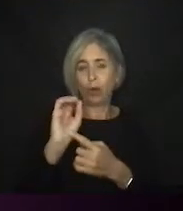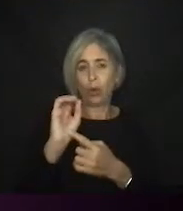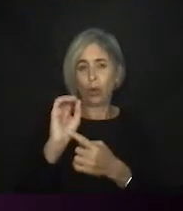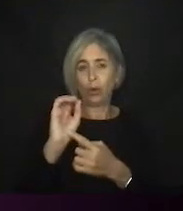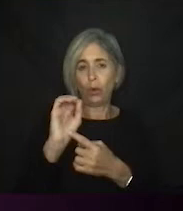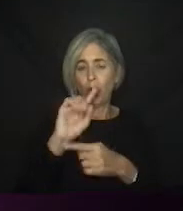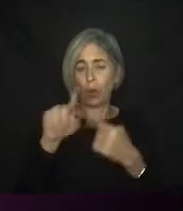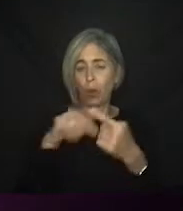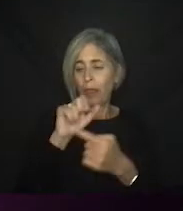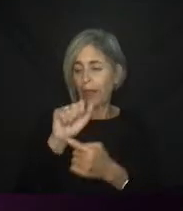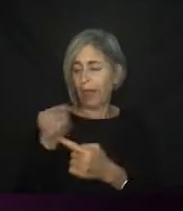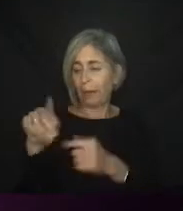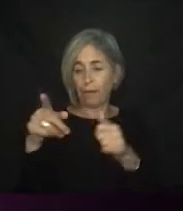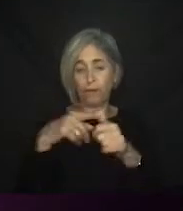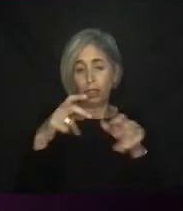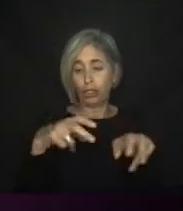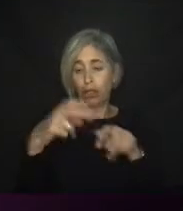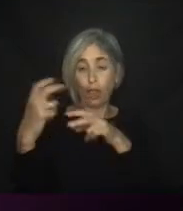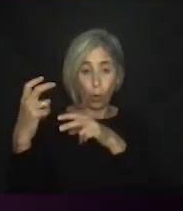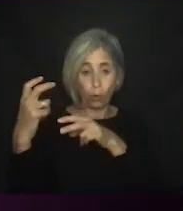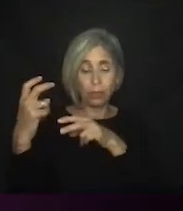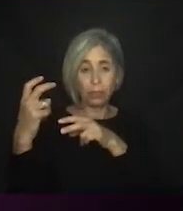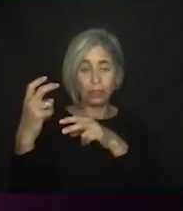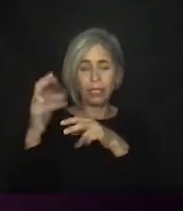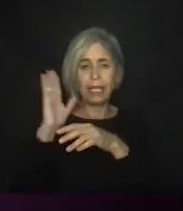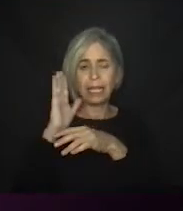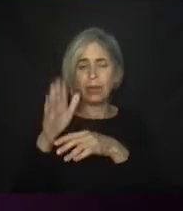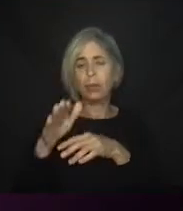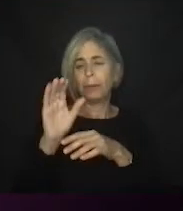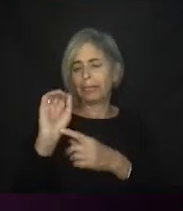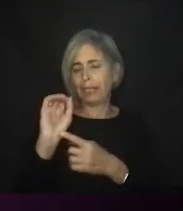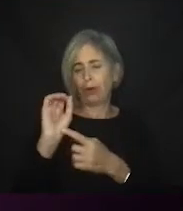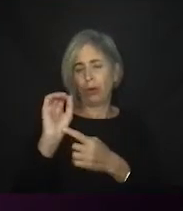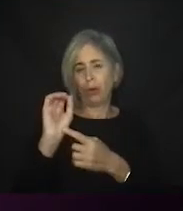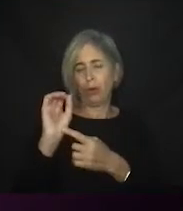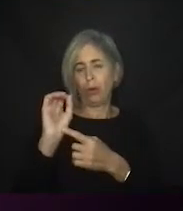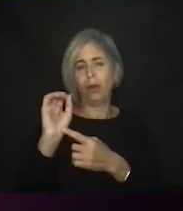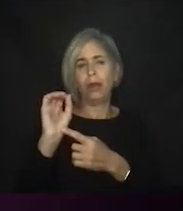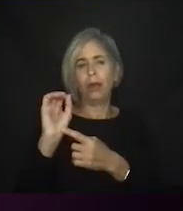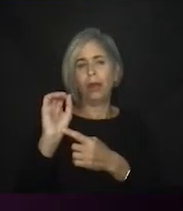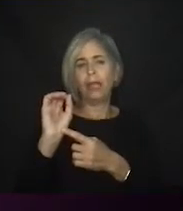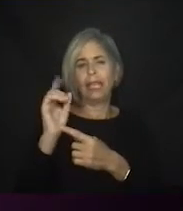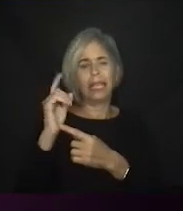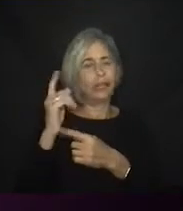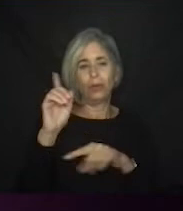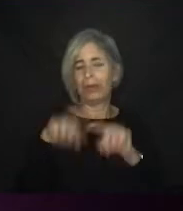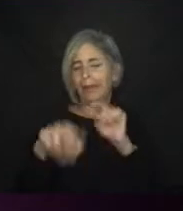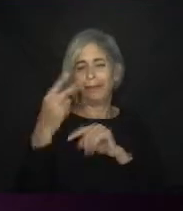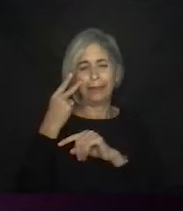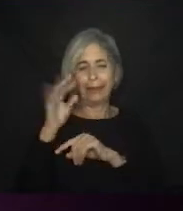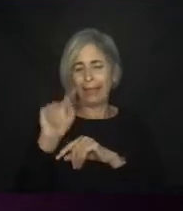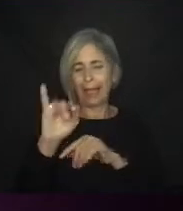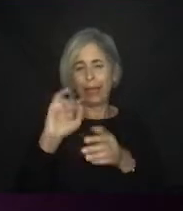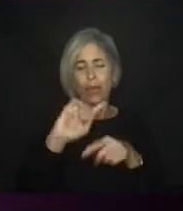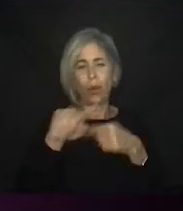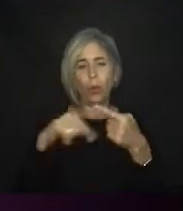the application first loads, it'll be 0. So more than likely it'll be invisible,